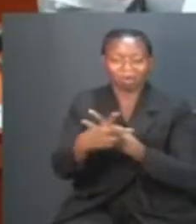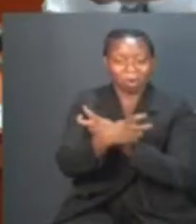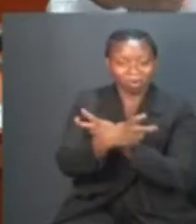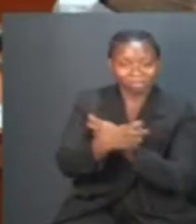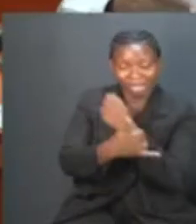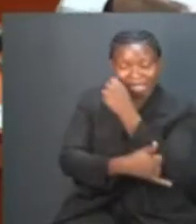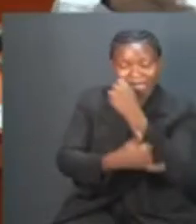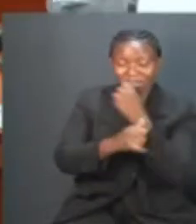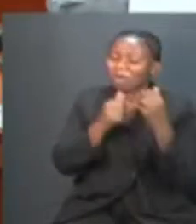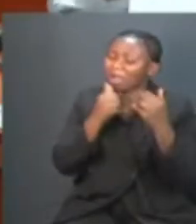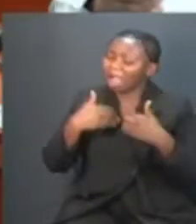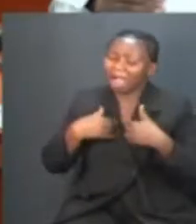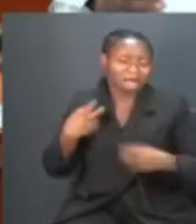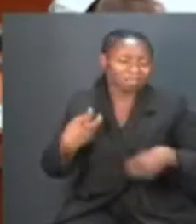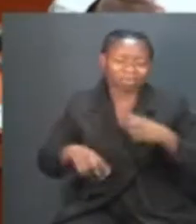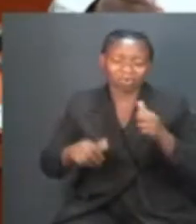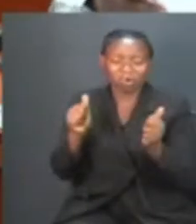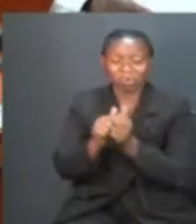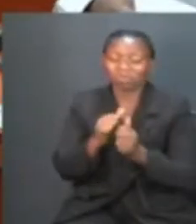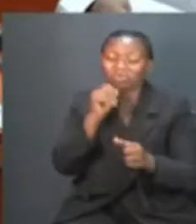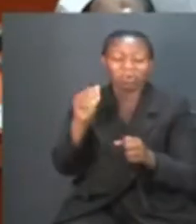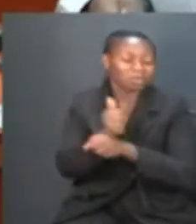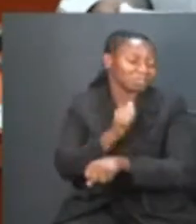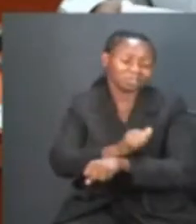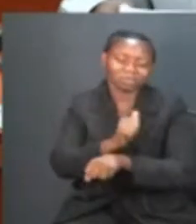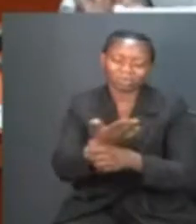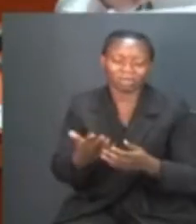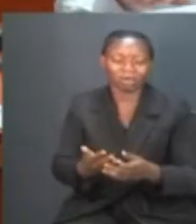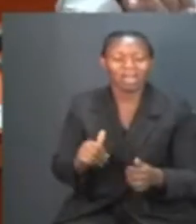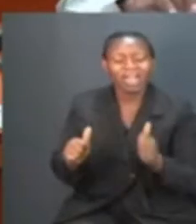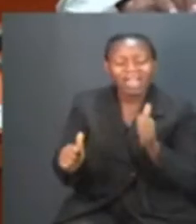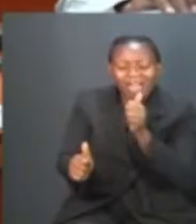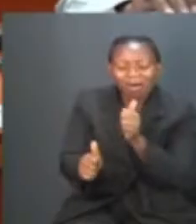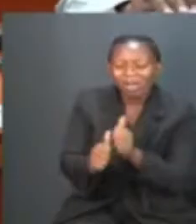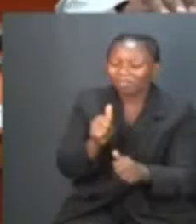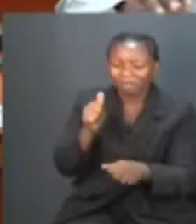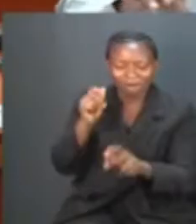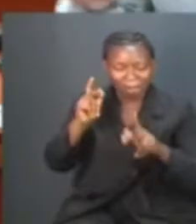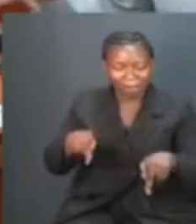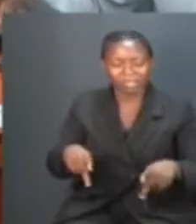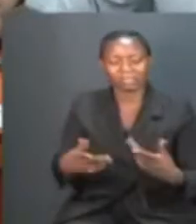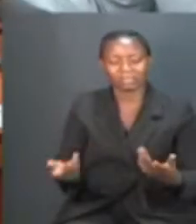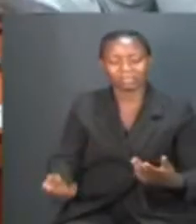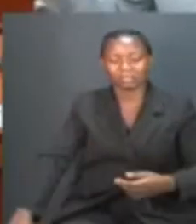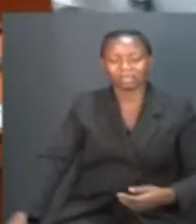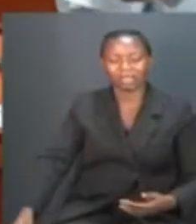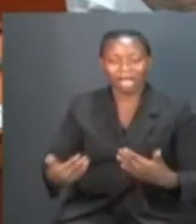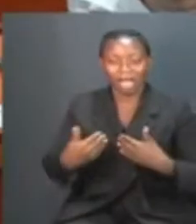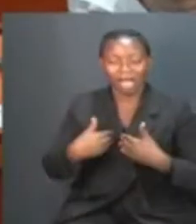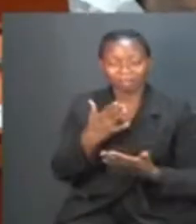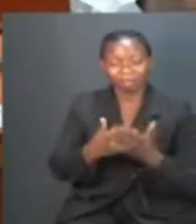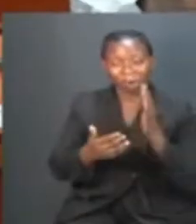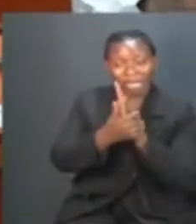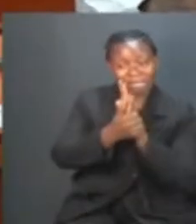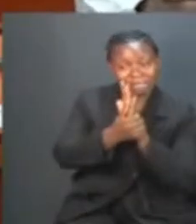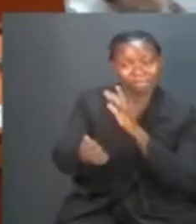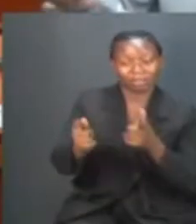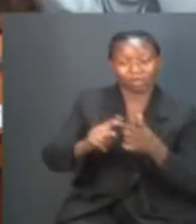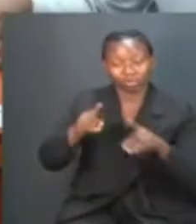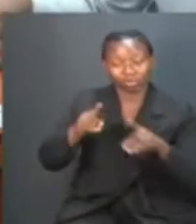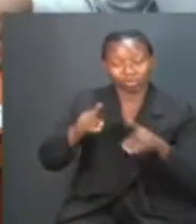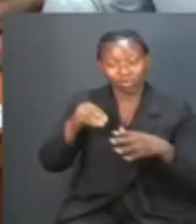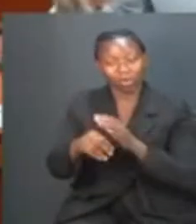and they don't have a problem with unemployment because almost everybody has some skills and then can